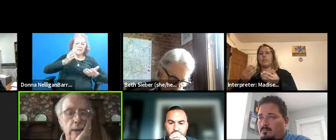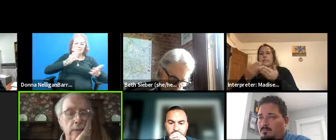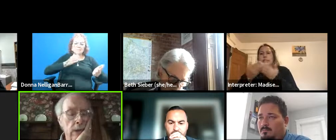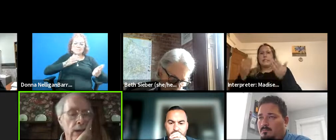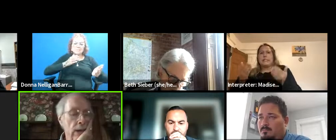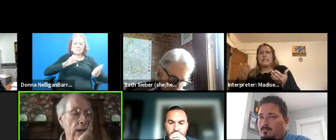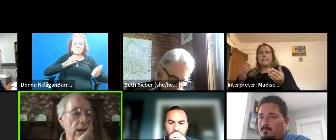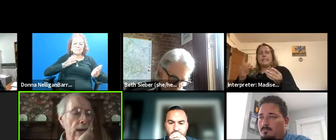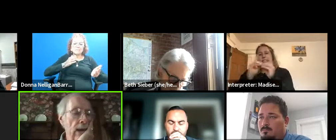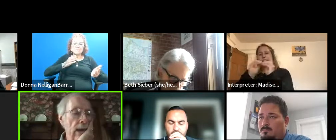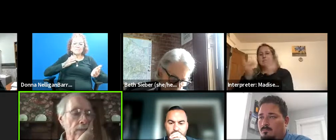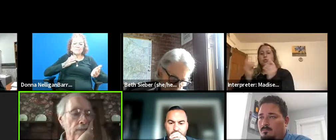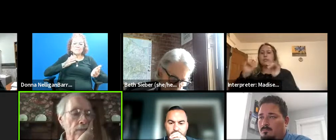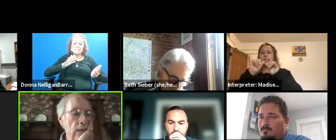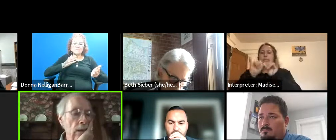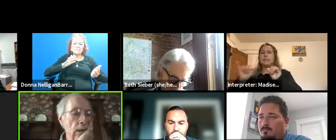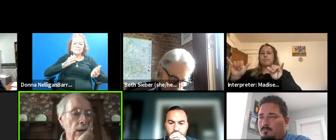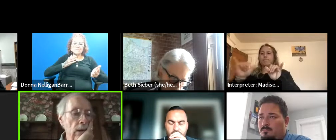if any.